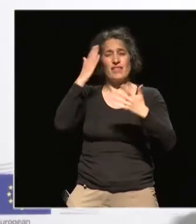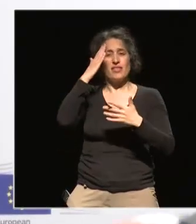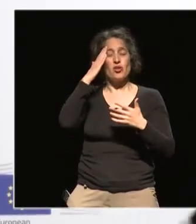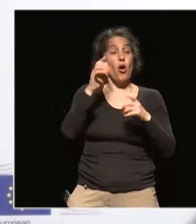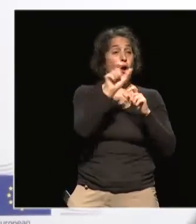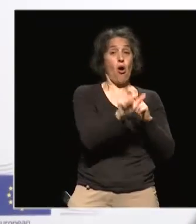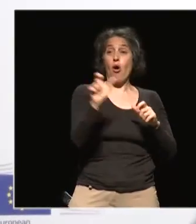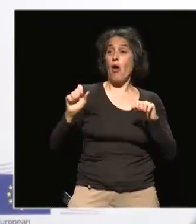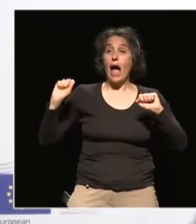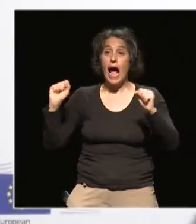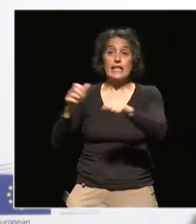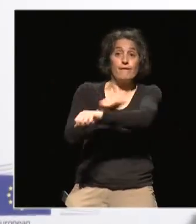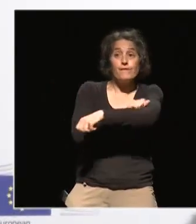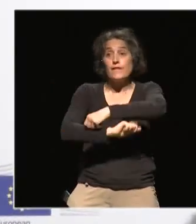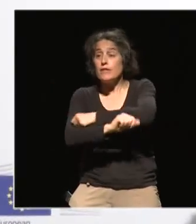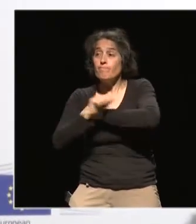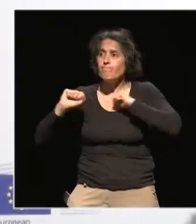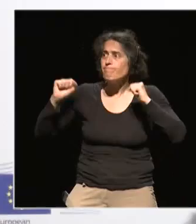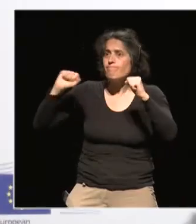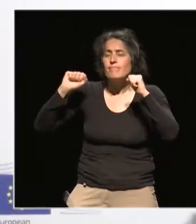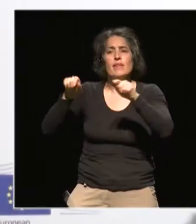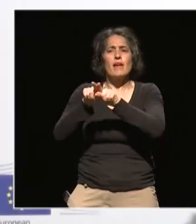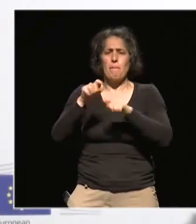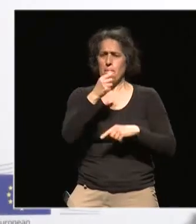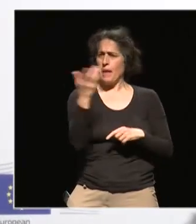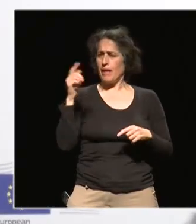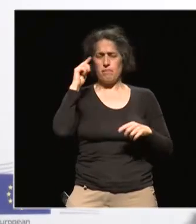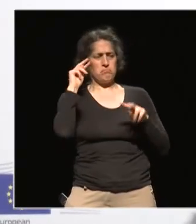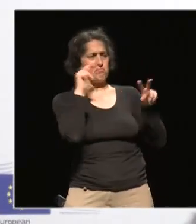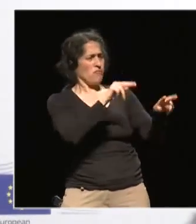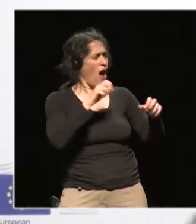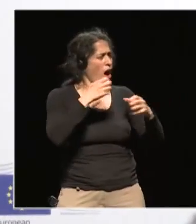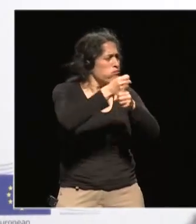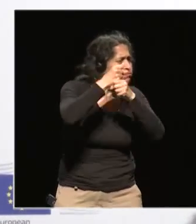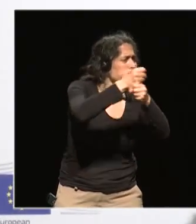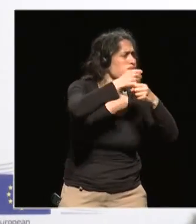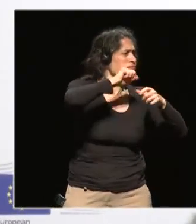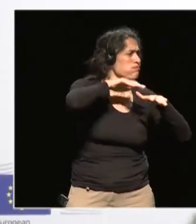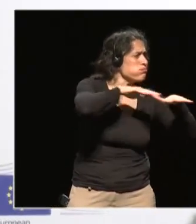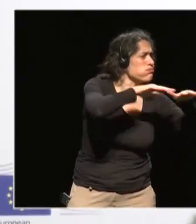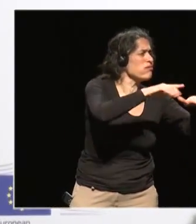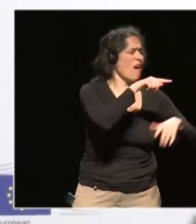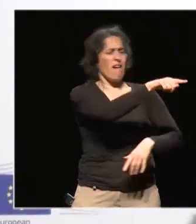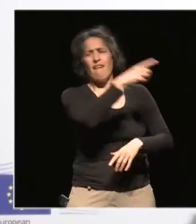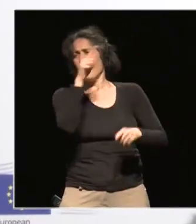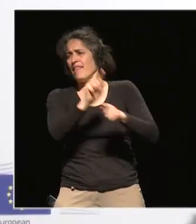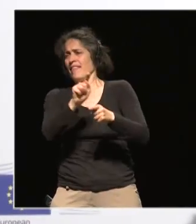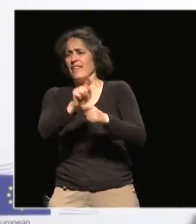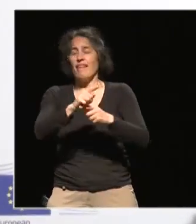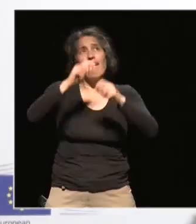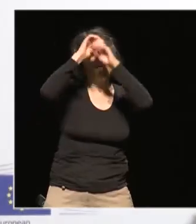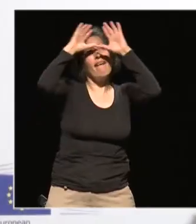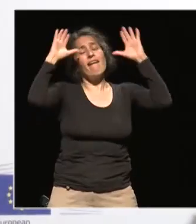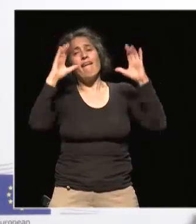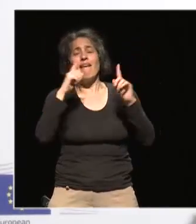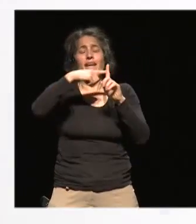we live in a sort of utopian philosophical world. But I have to